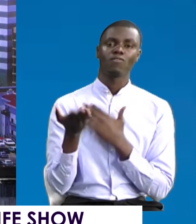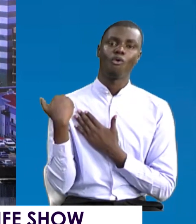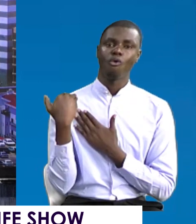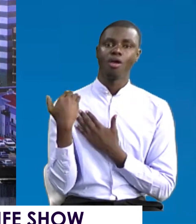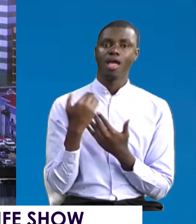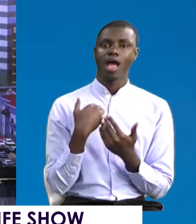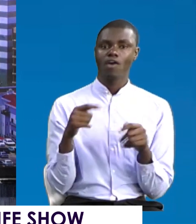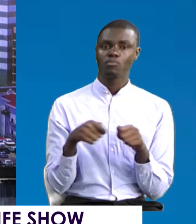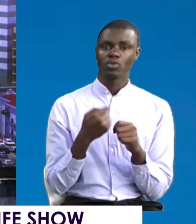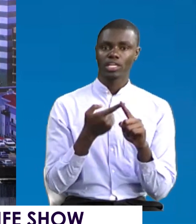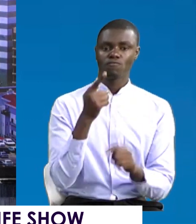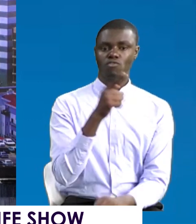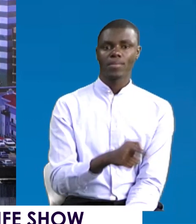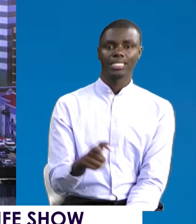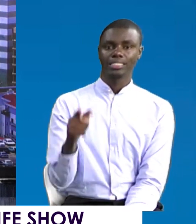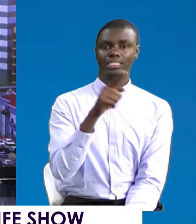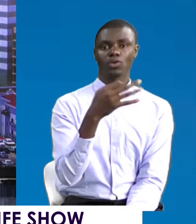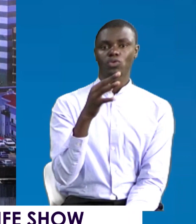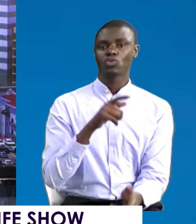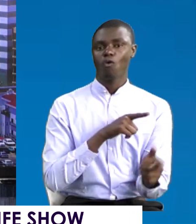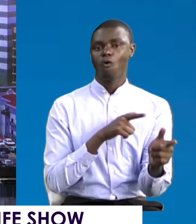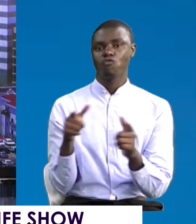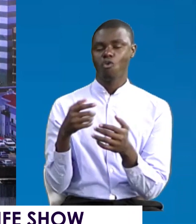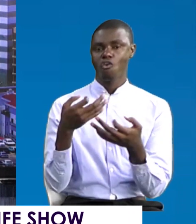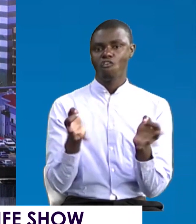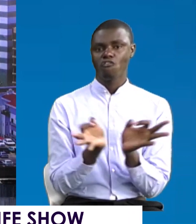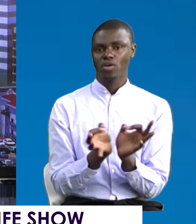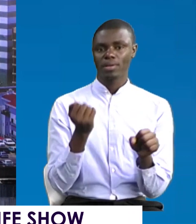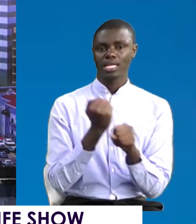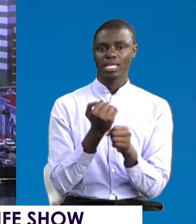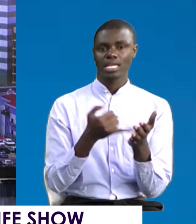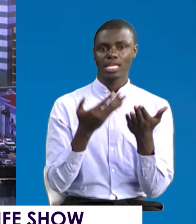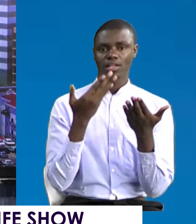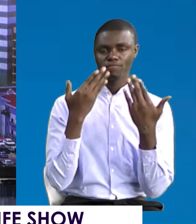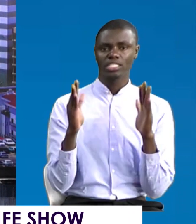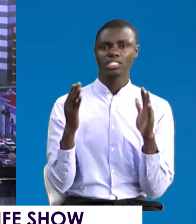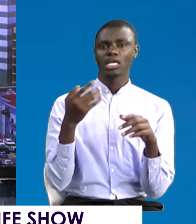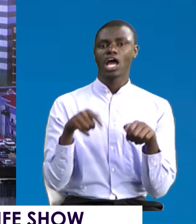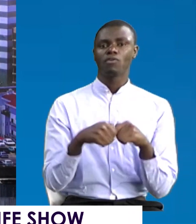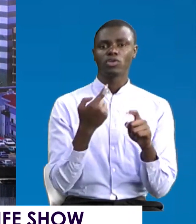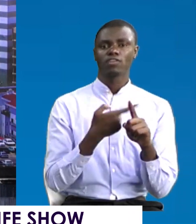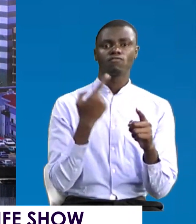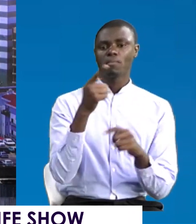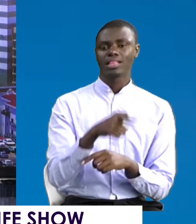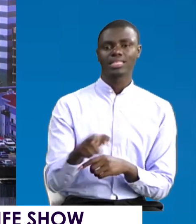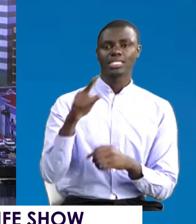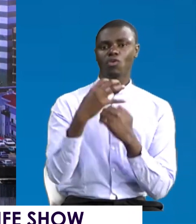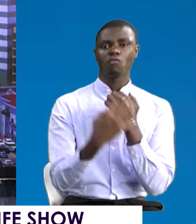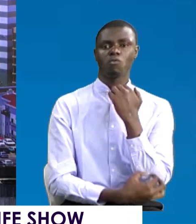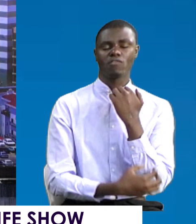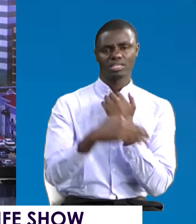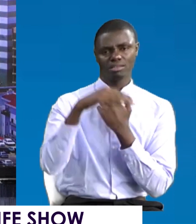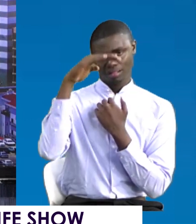have broken from cycles of war. Families have done it before. They have broken from cycles of poverty,